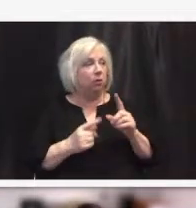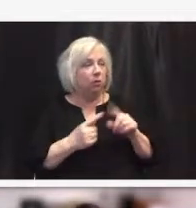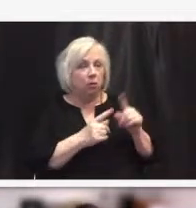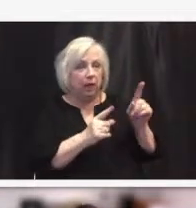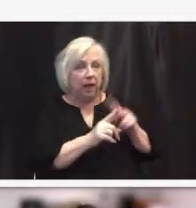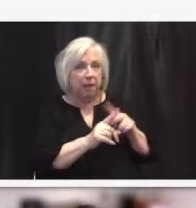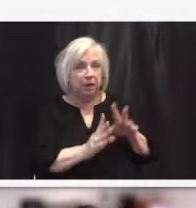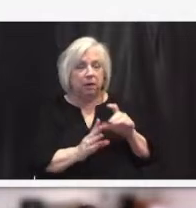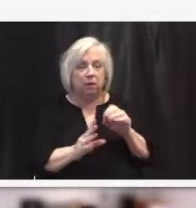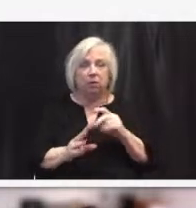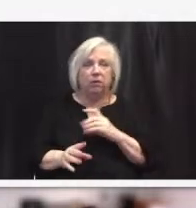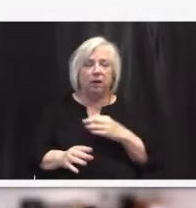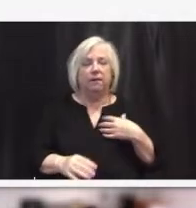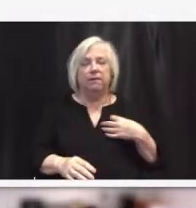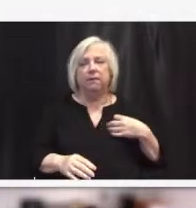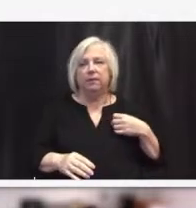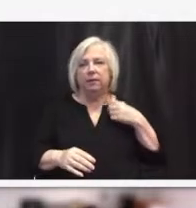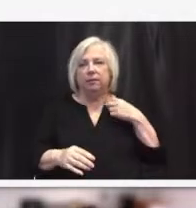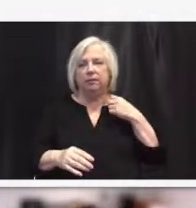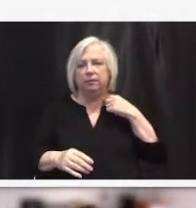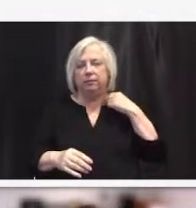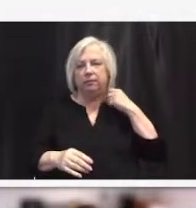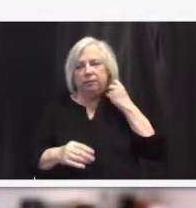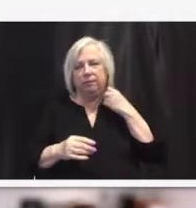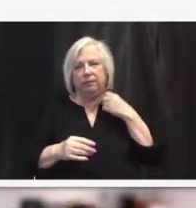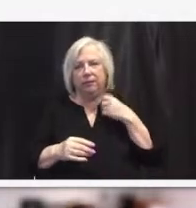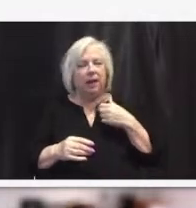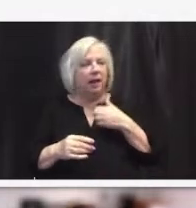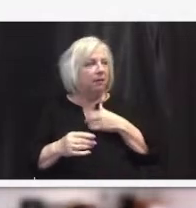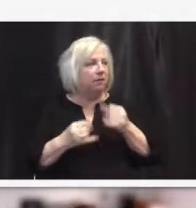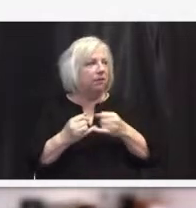staff? Quick final question for Mr. Norcross.